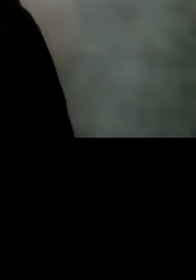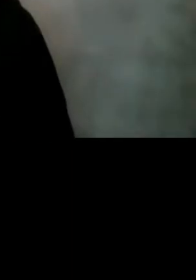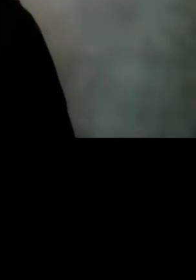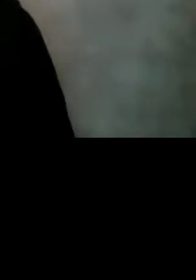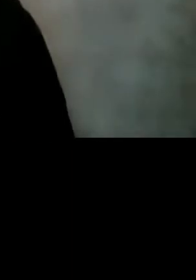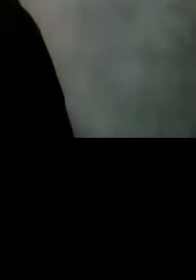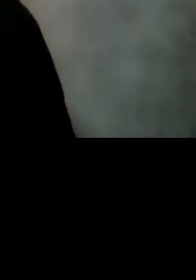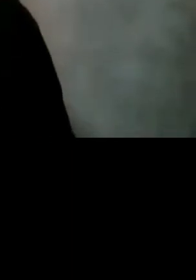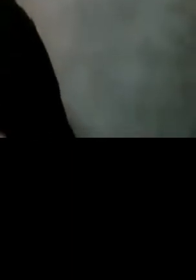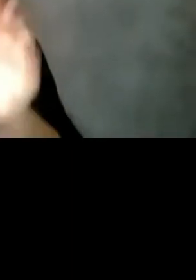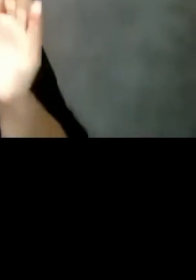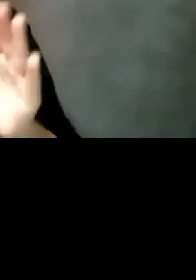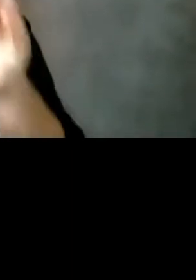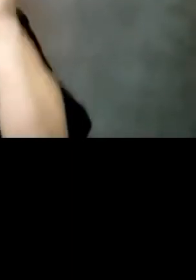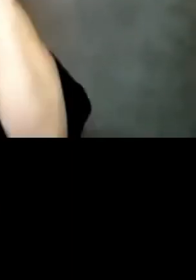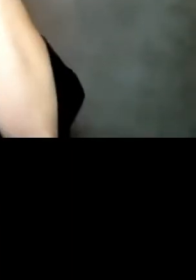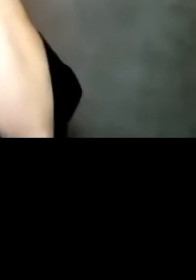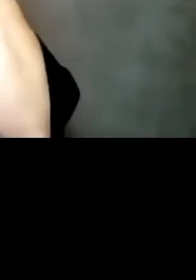Great.